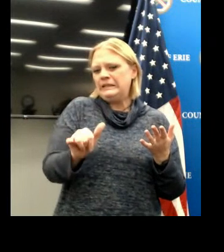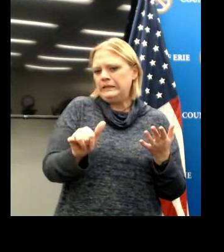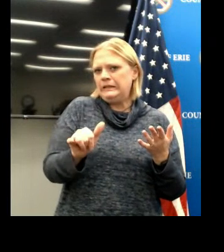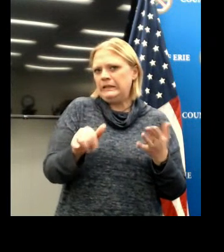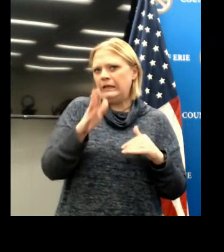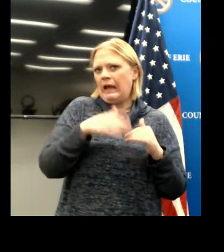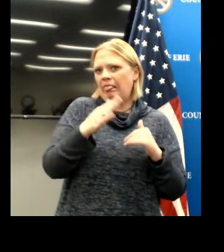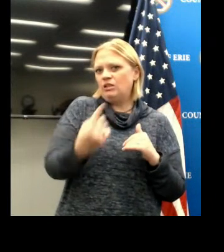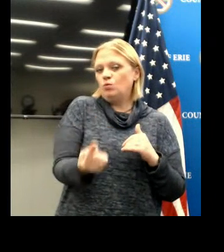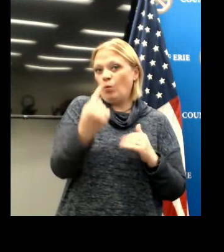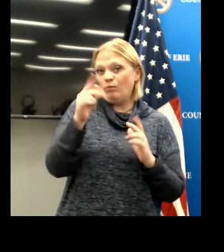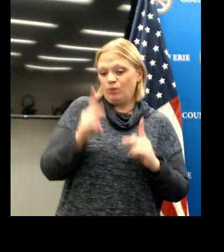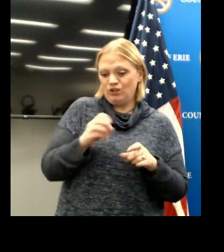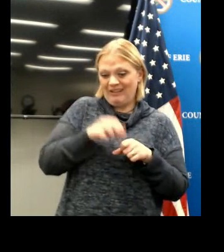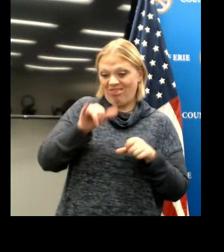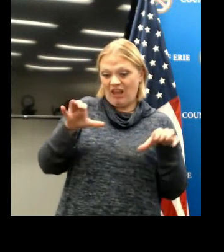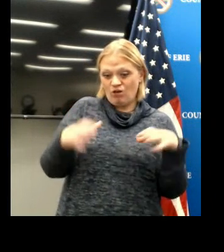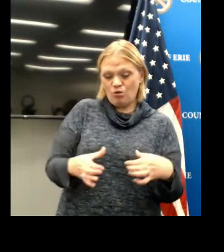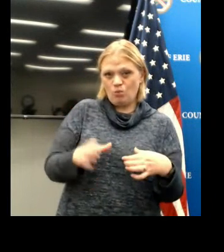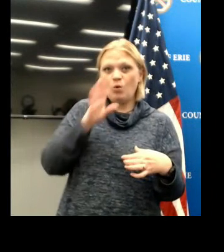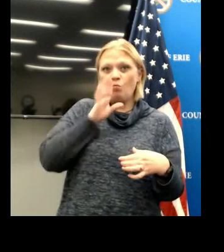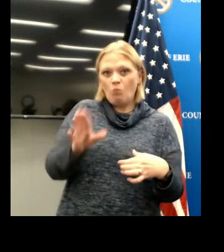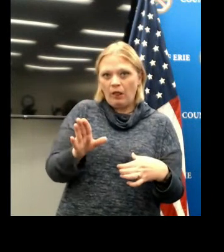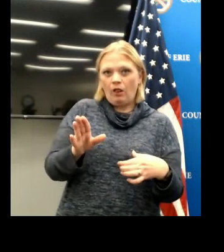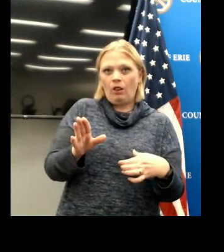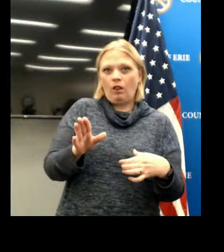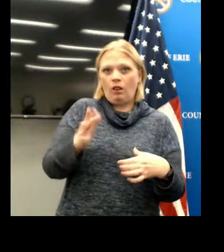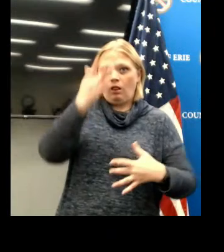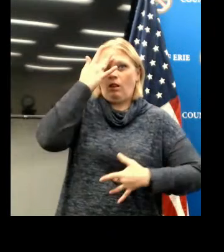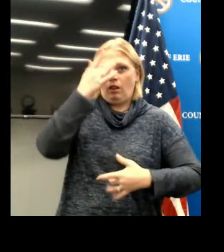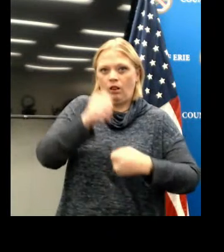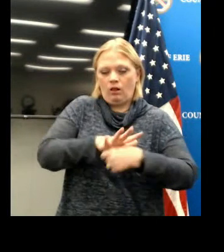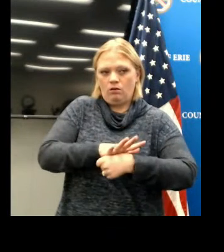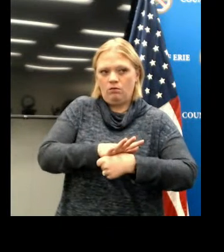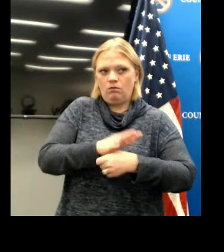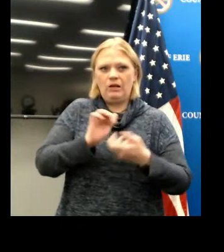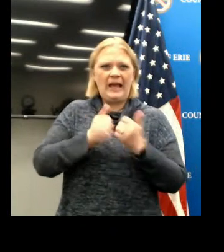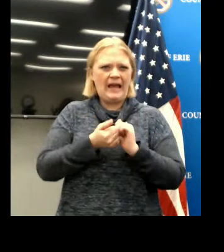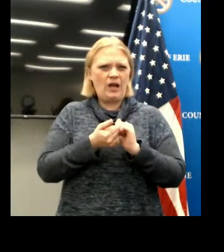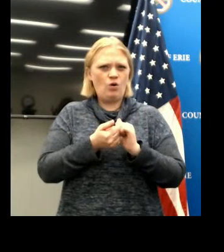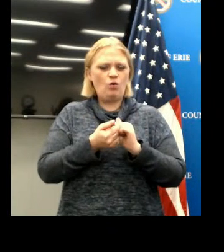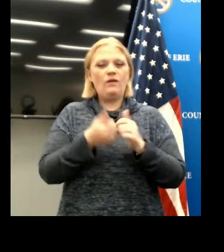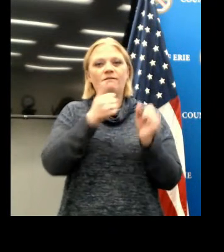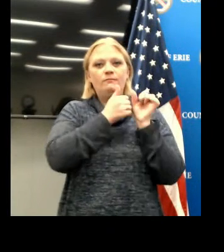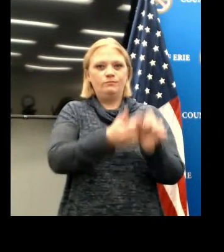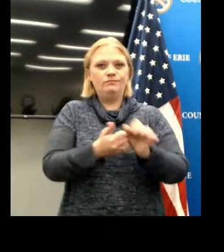person in your gathering that will have COVID-19. And so they do this by county.